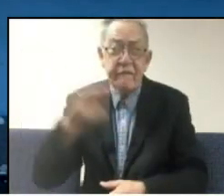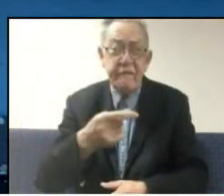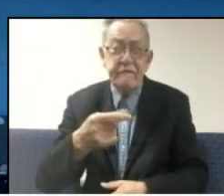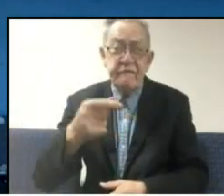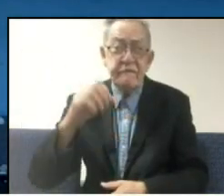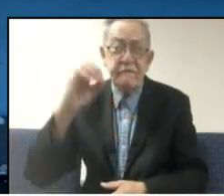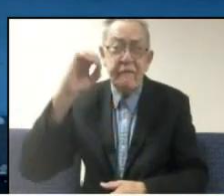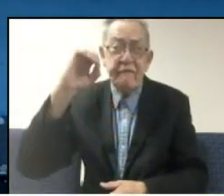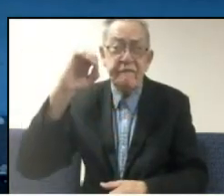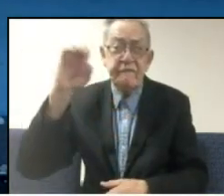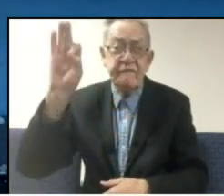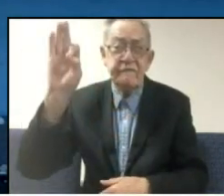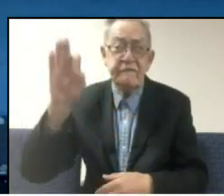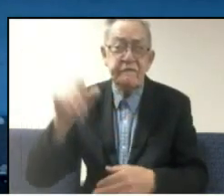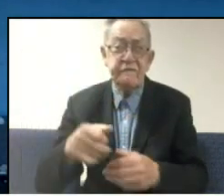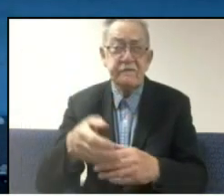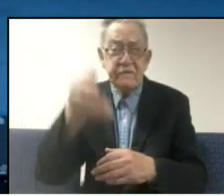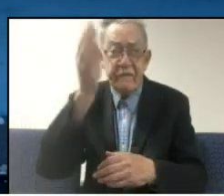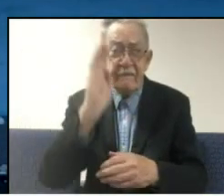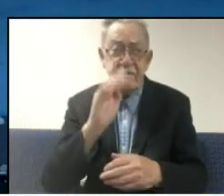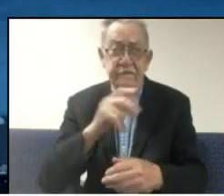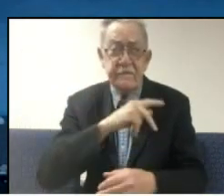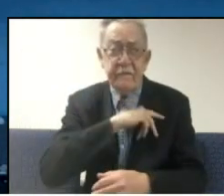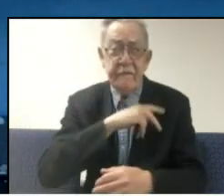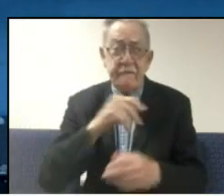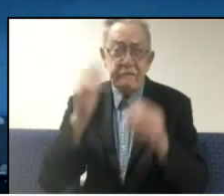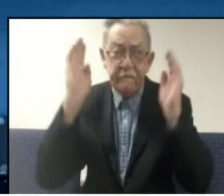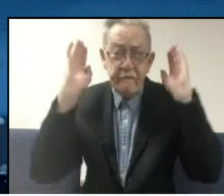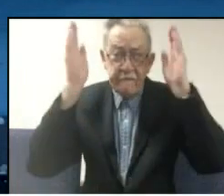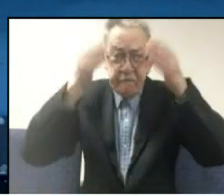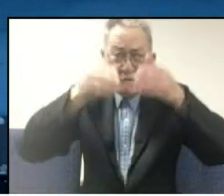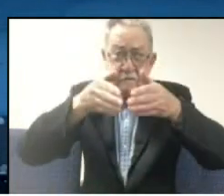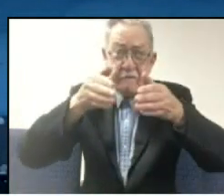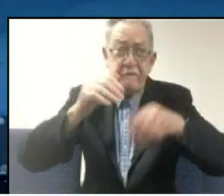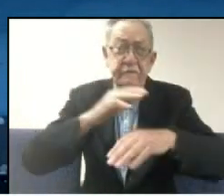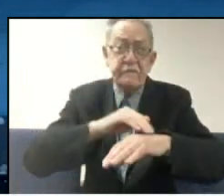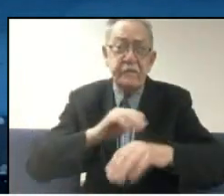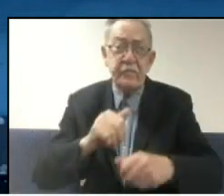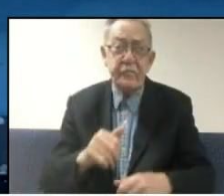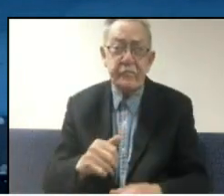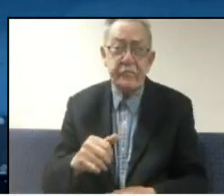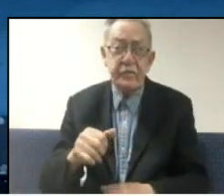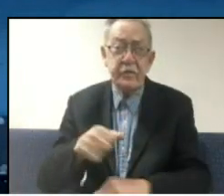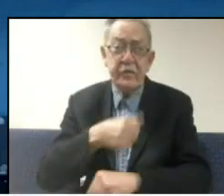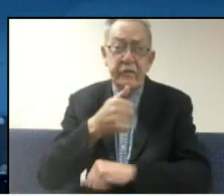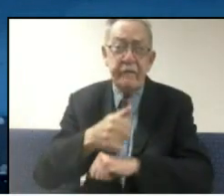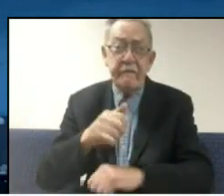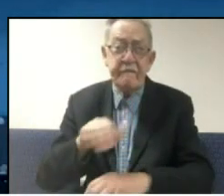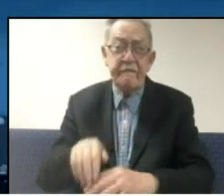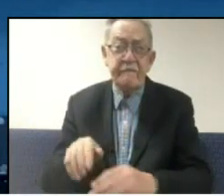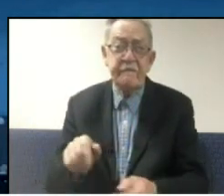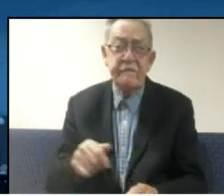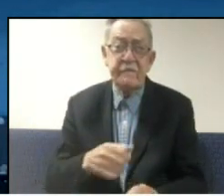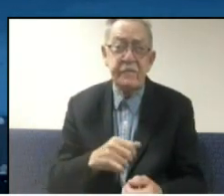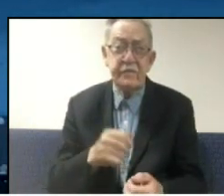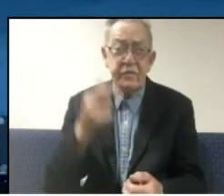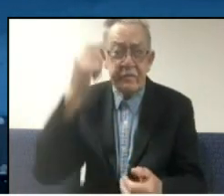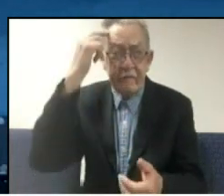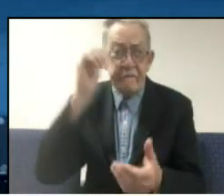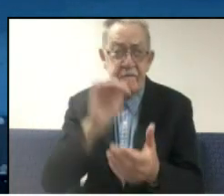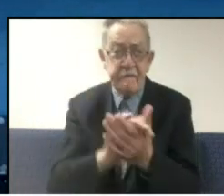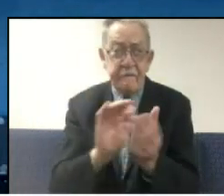and the grace that Paul focused on and wanted to emphasize to the believers in Galatia that had